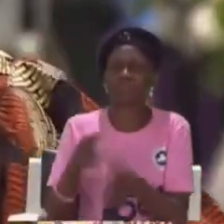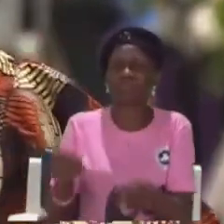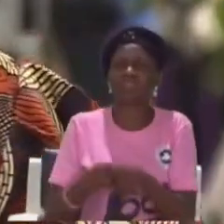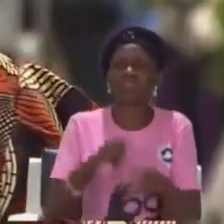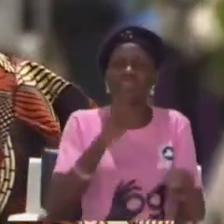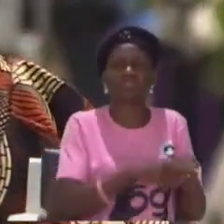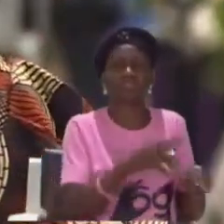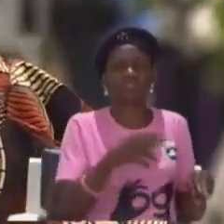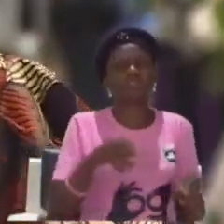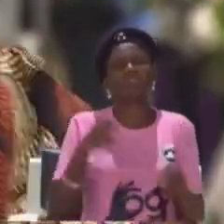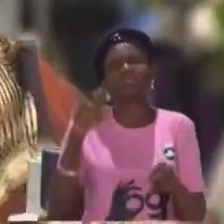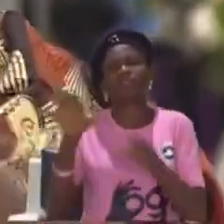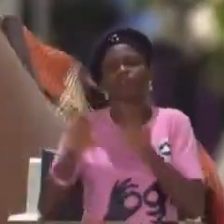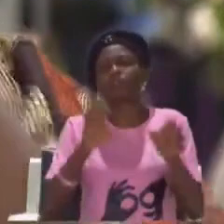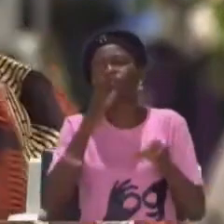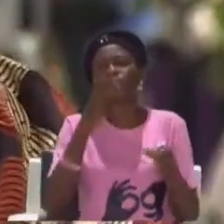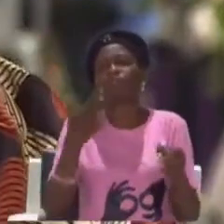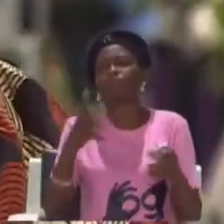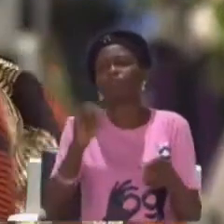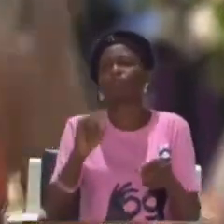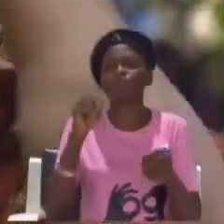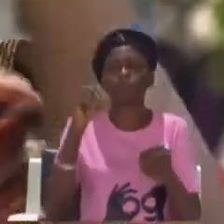doing Mommy Gio's birthday.